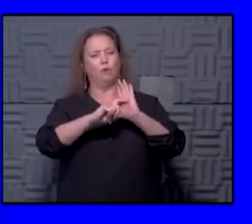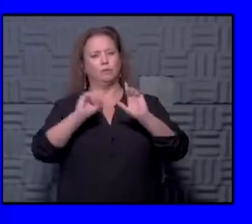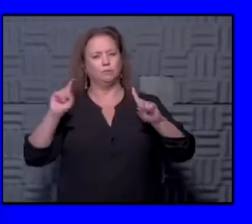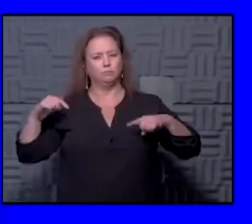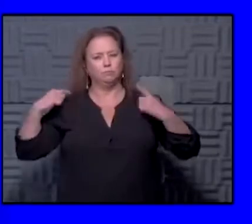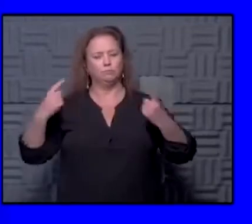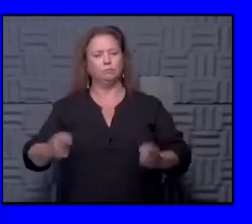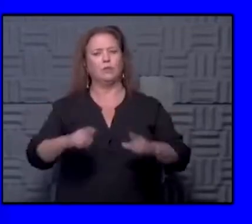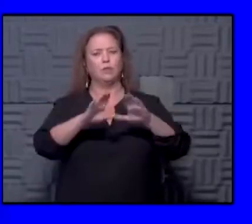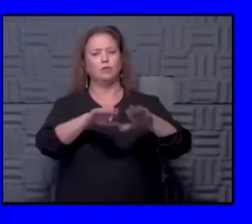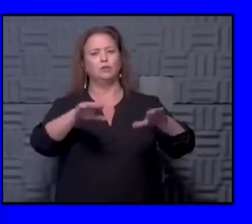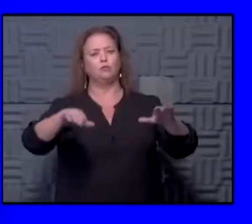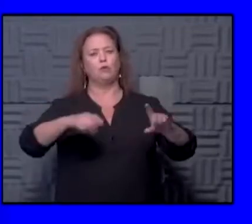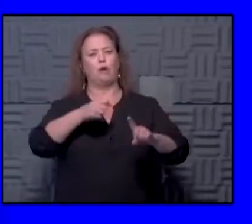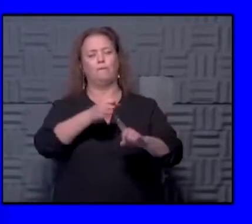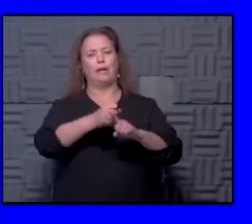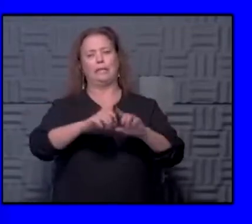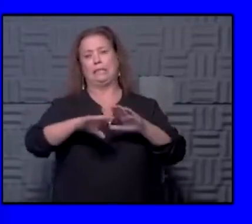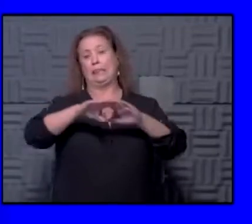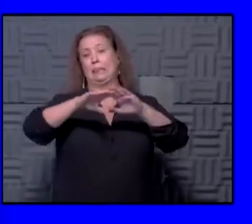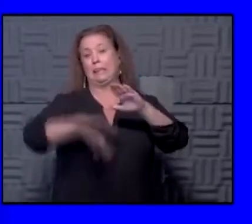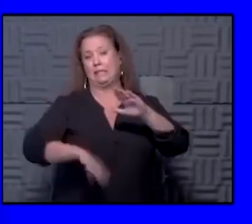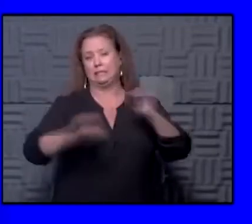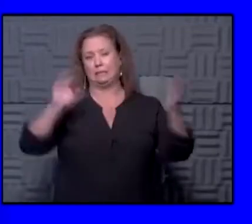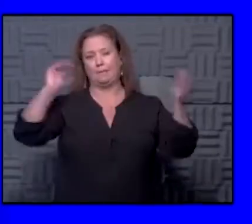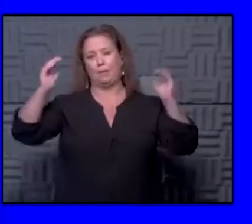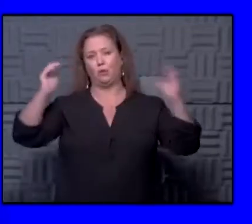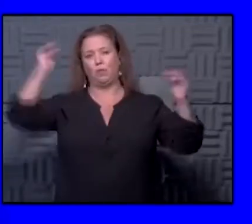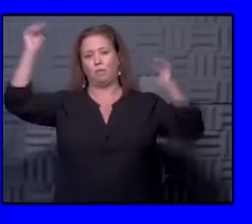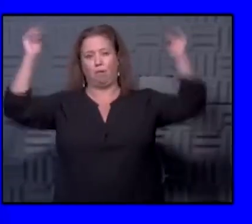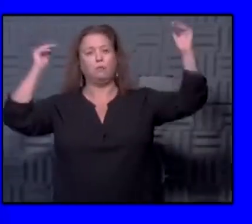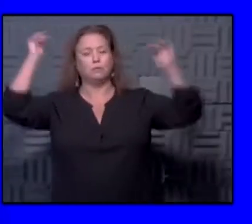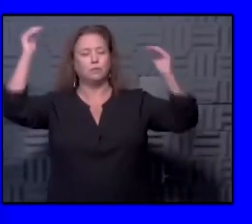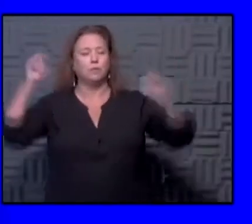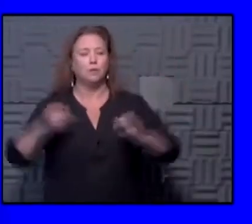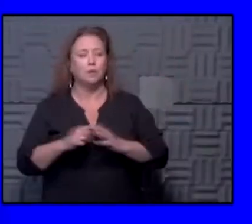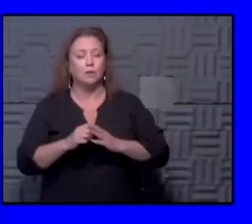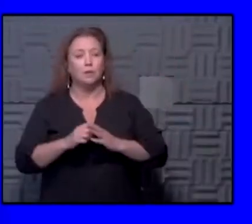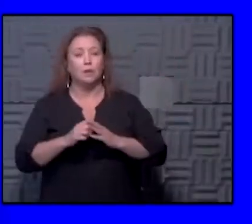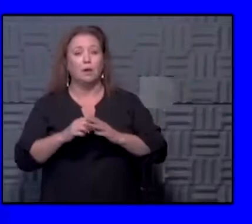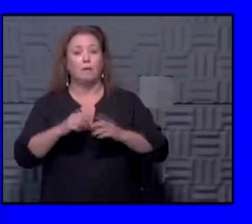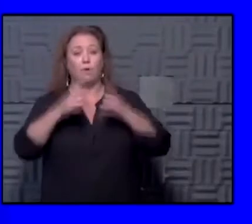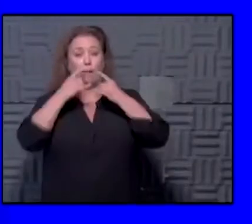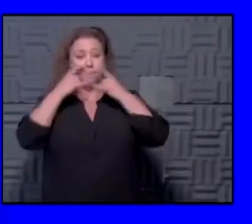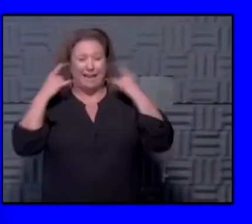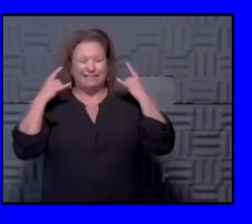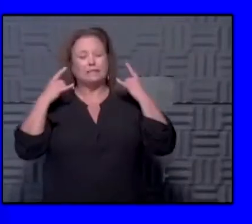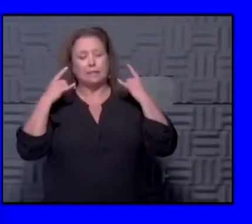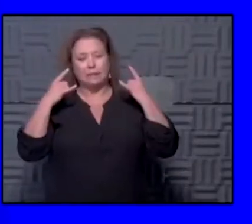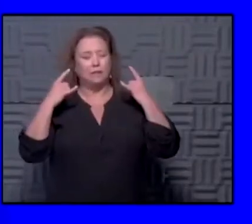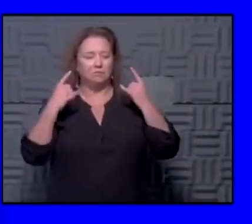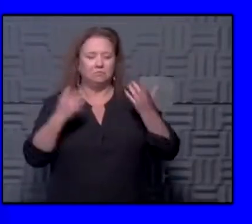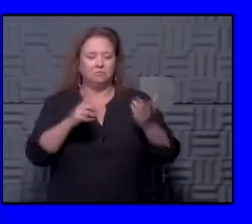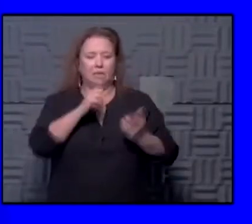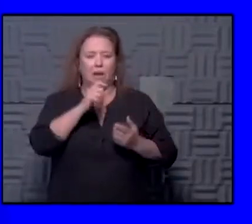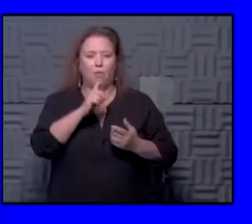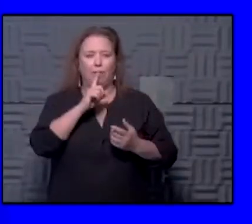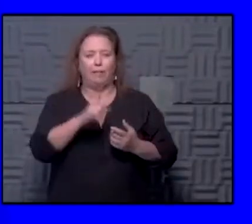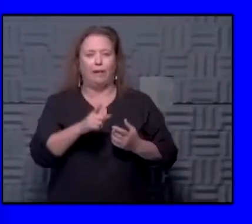children are affected much less than the adults. So certainly for masking, things of that nature, it's not